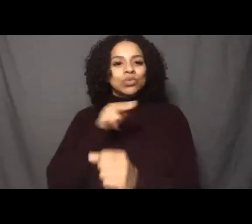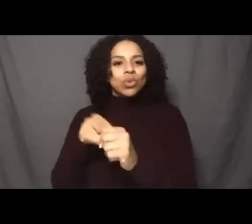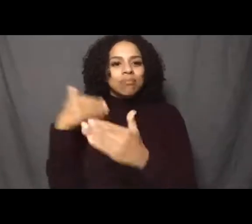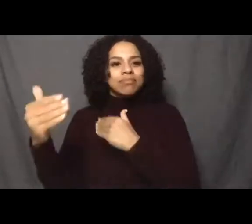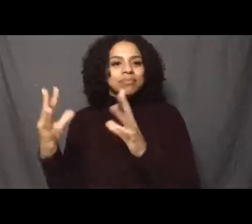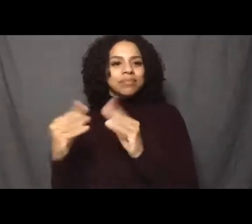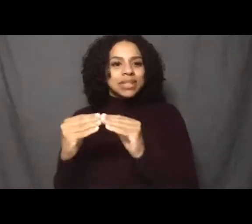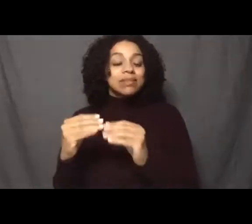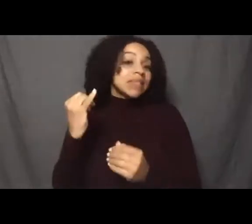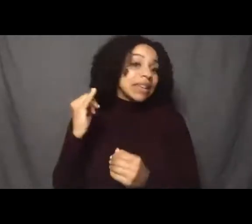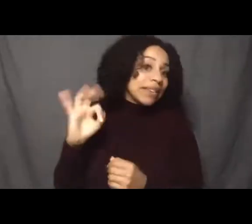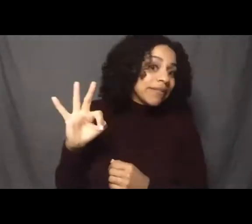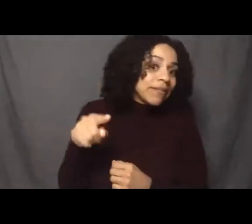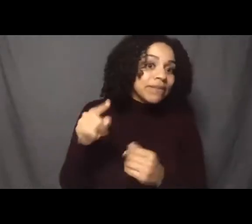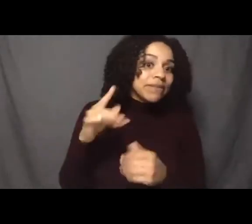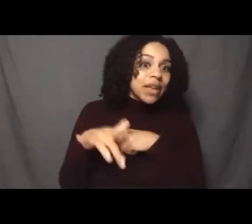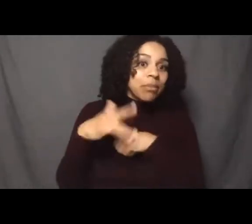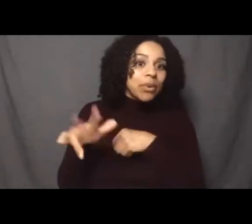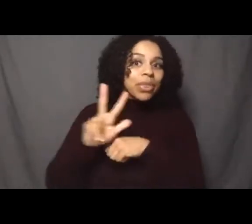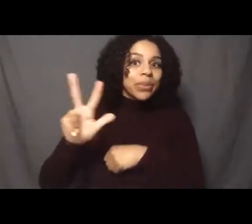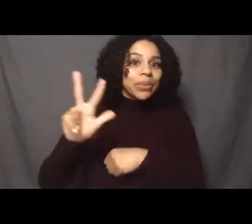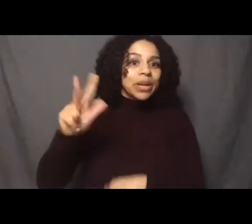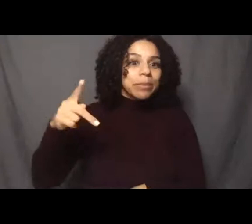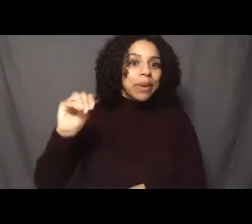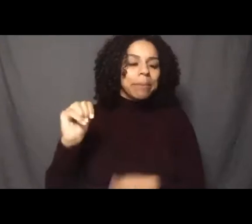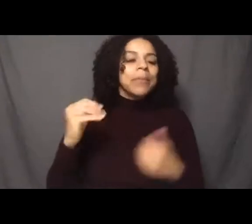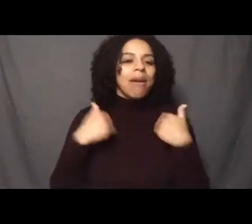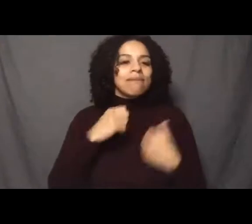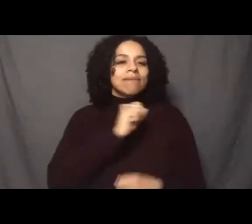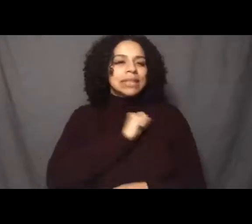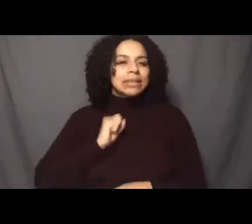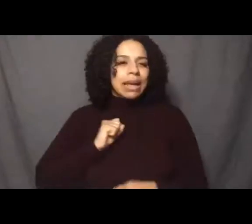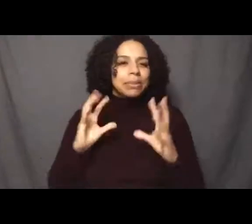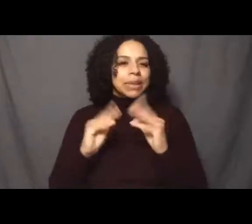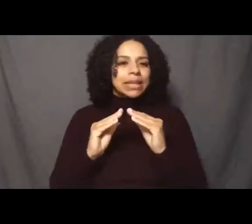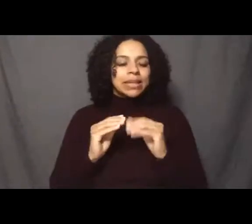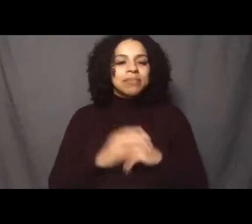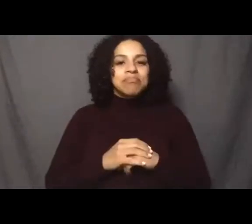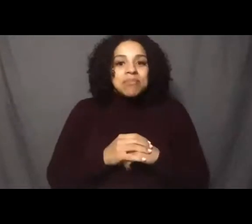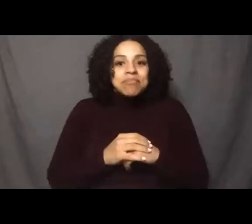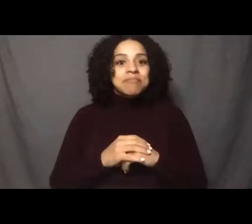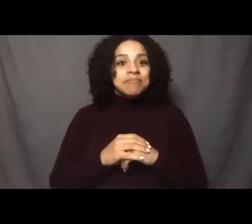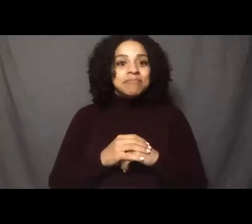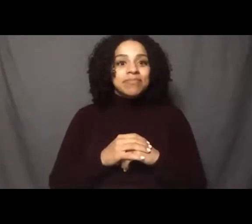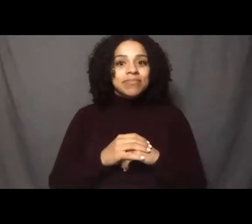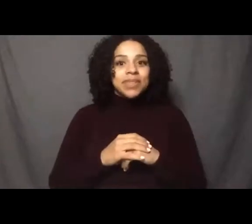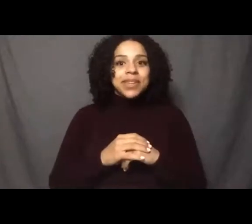So if you're free today at 3 p.m., there's the Senate meeting. But yes, without further ado,